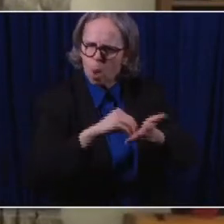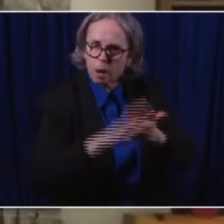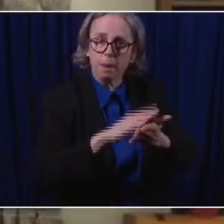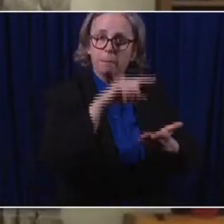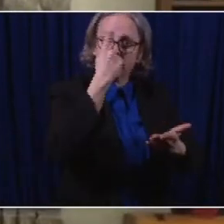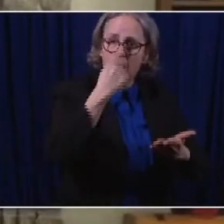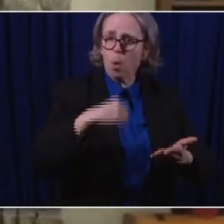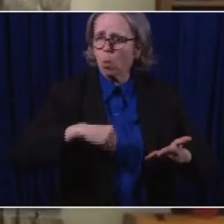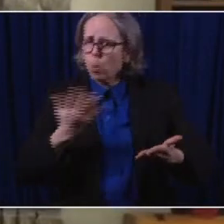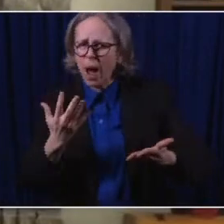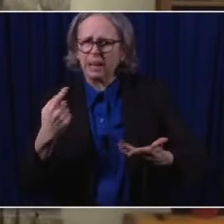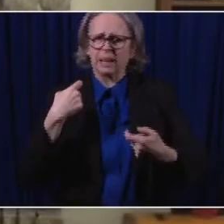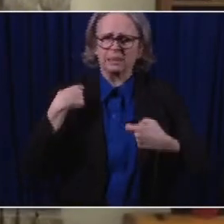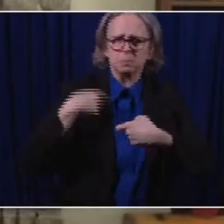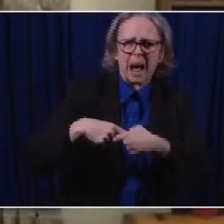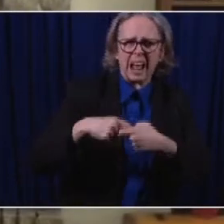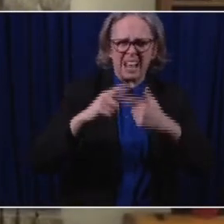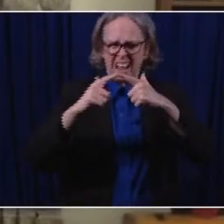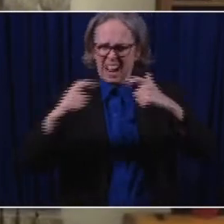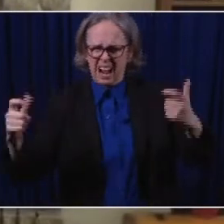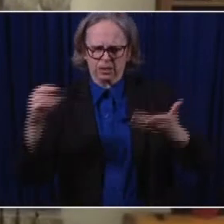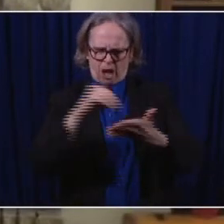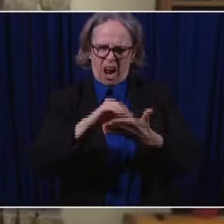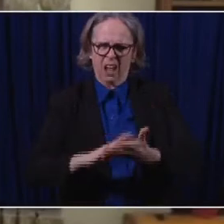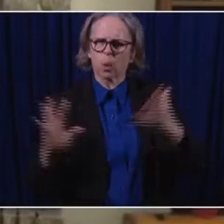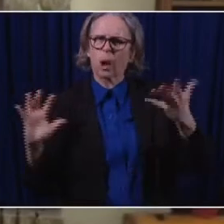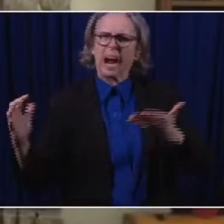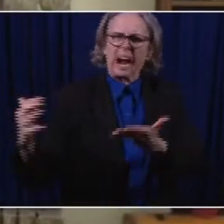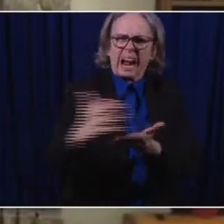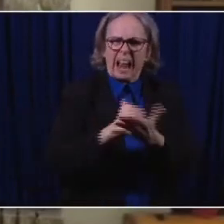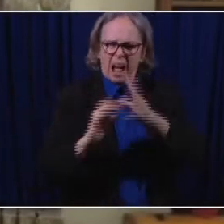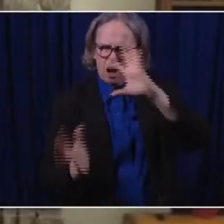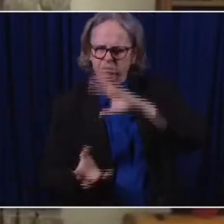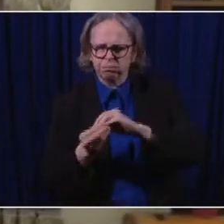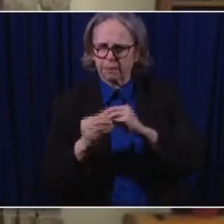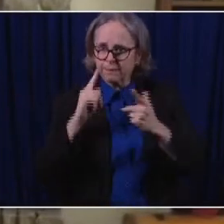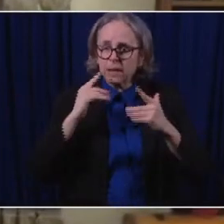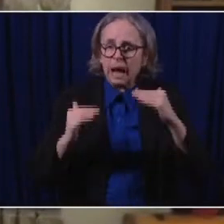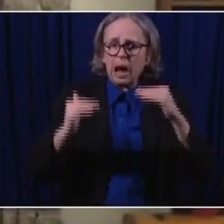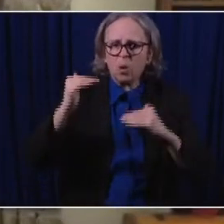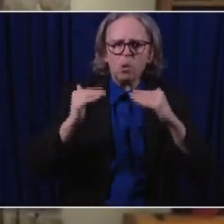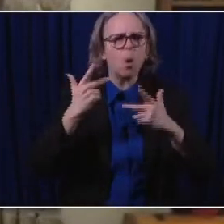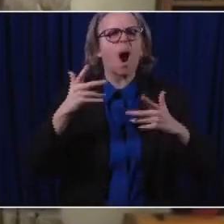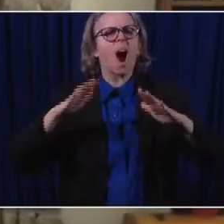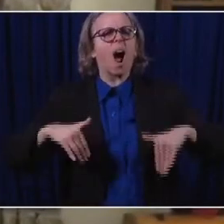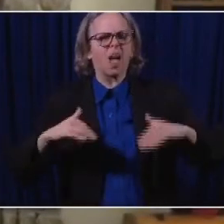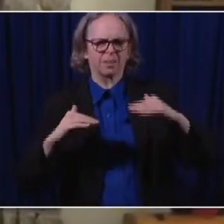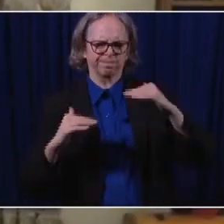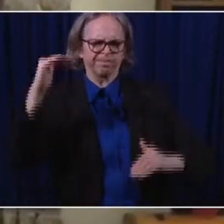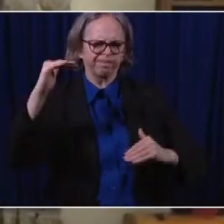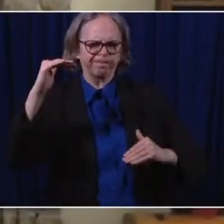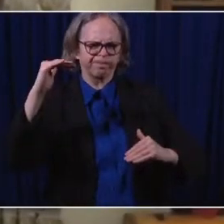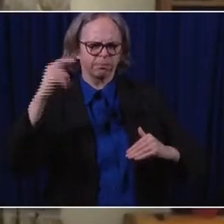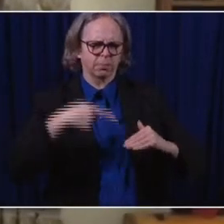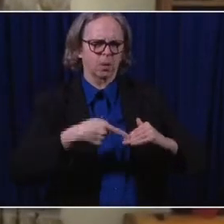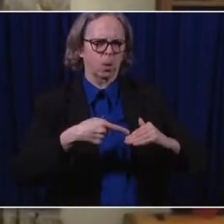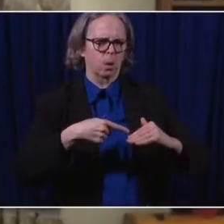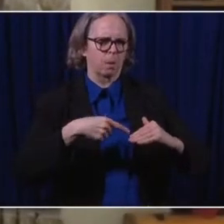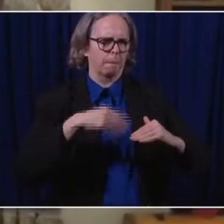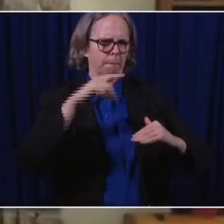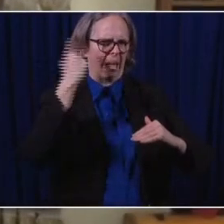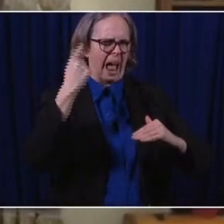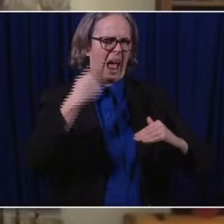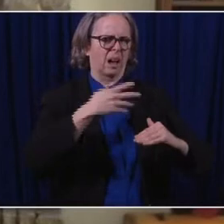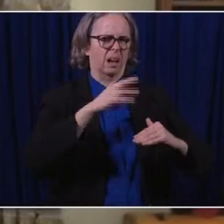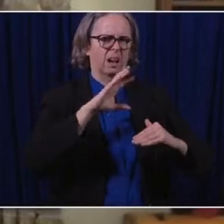upon. Race is one indicator. We also look at by county. Every day I